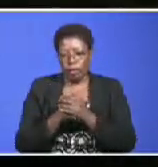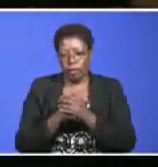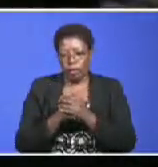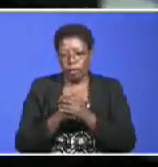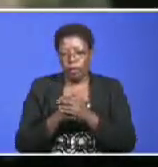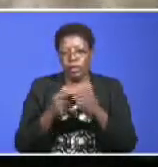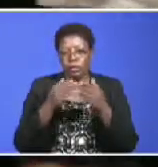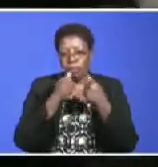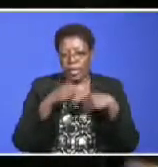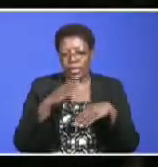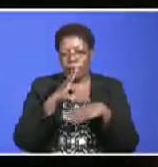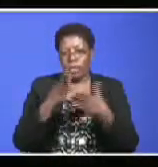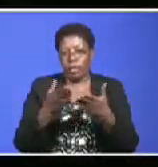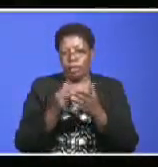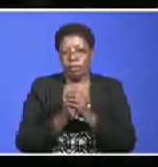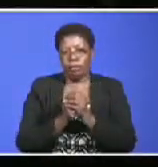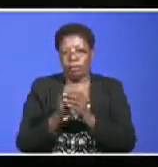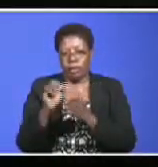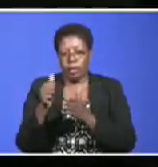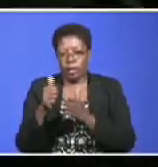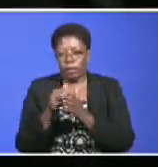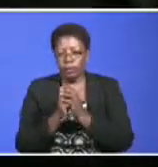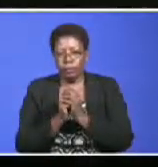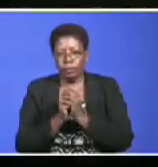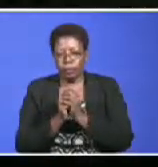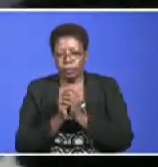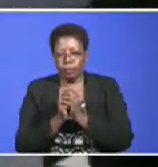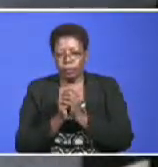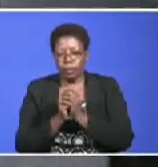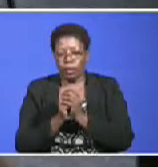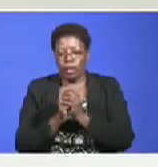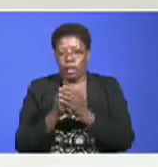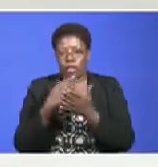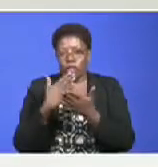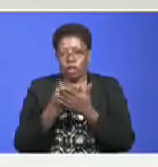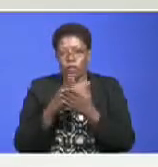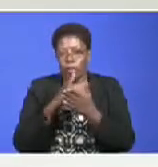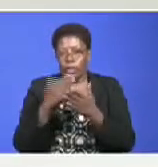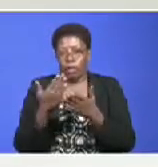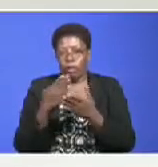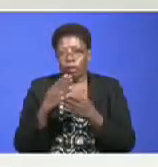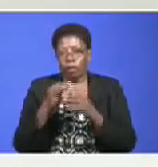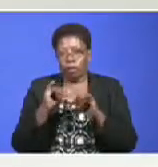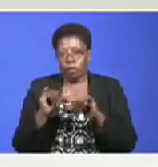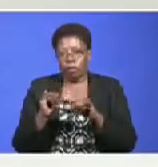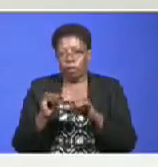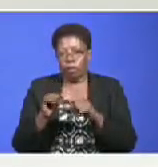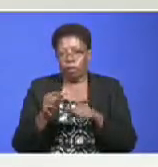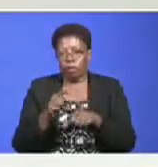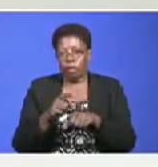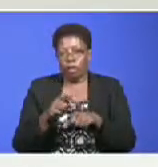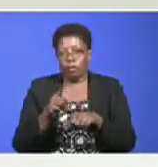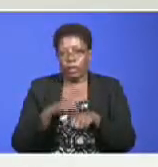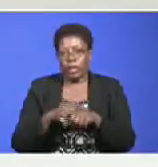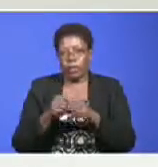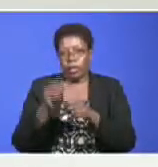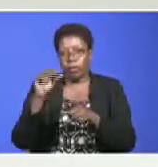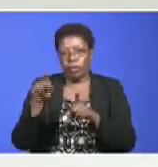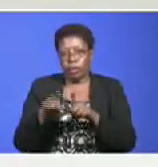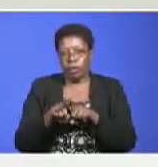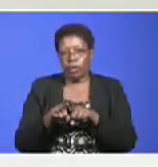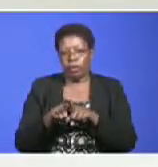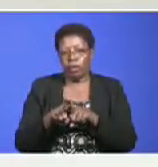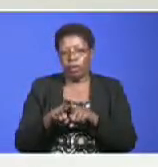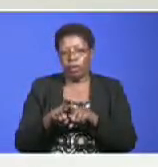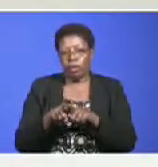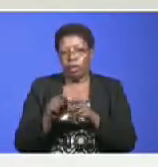be here. Just being able to spend this time in Atlantis, you know, with my brothers, like that's just been, you know, unforgettable. You know, it's been so amazing